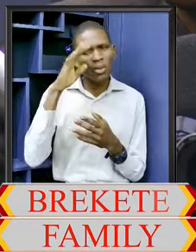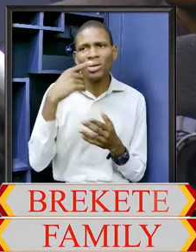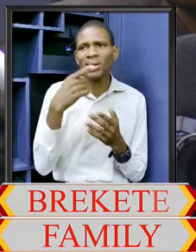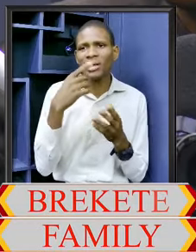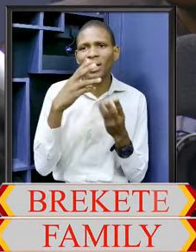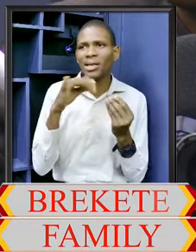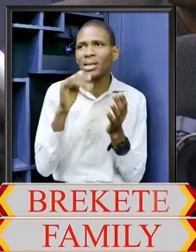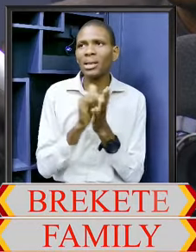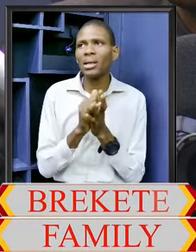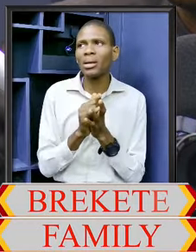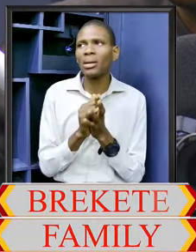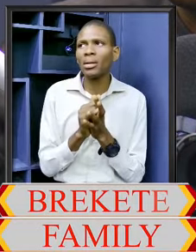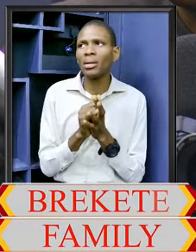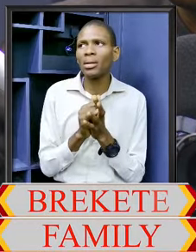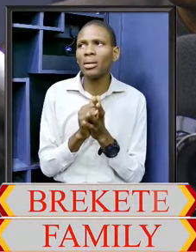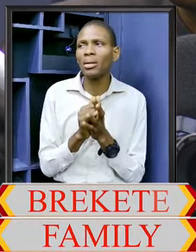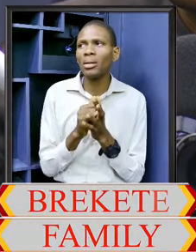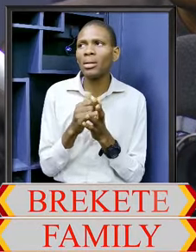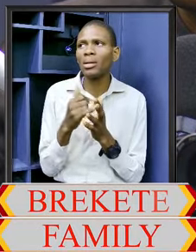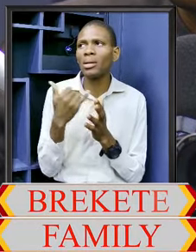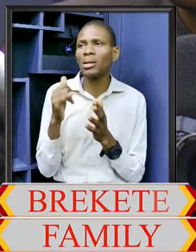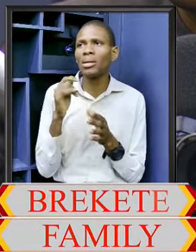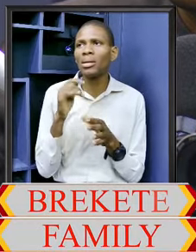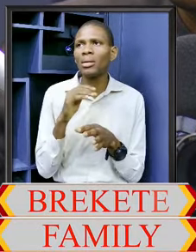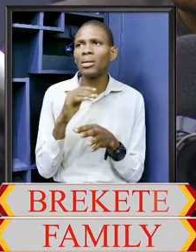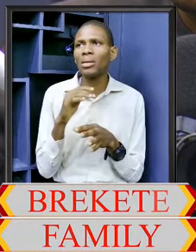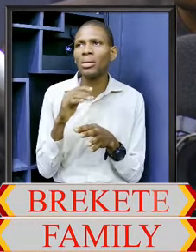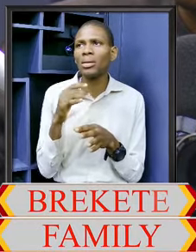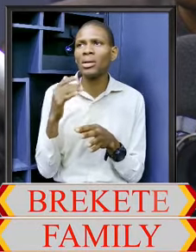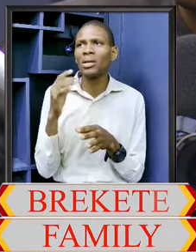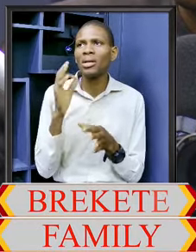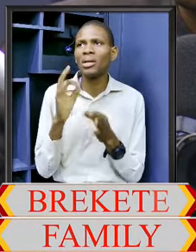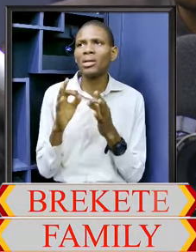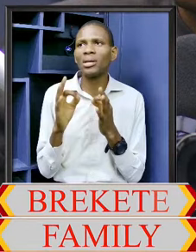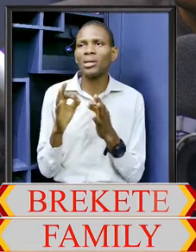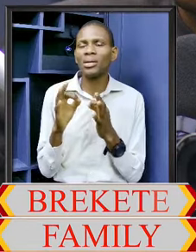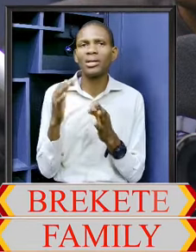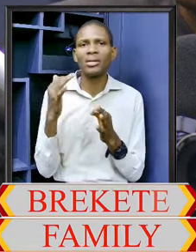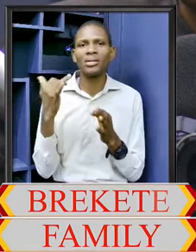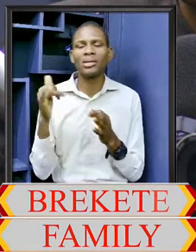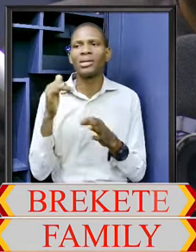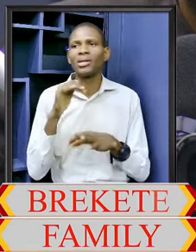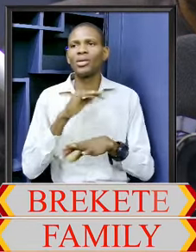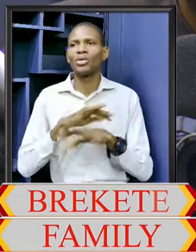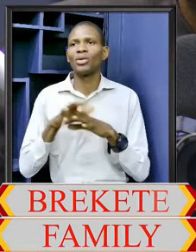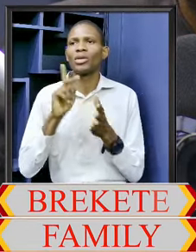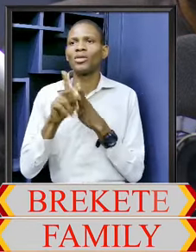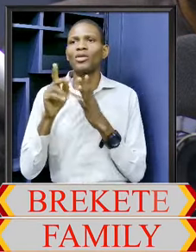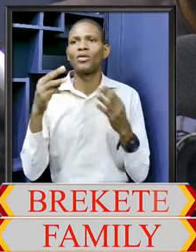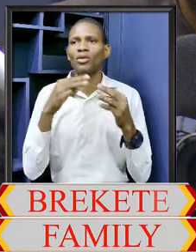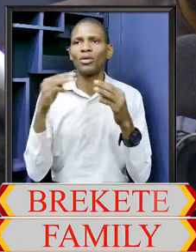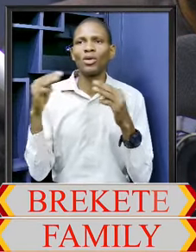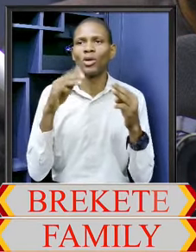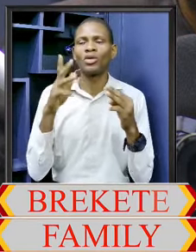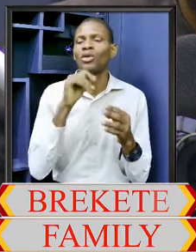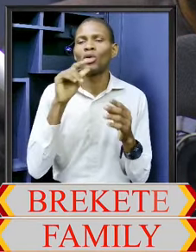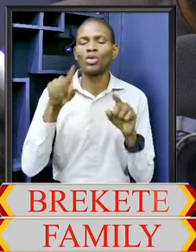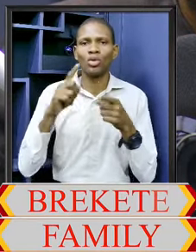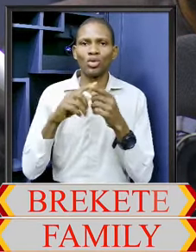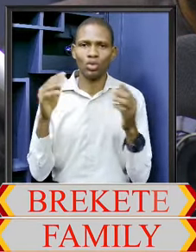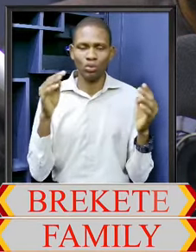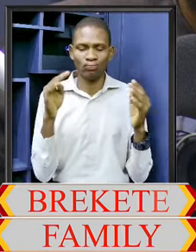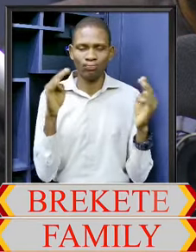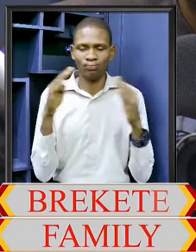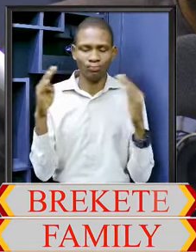Igbo land, they say no, they because they keep person for war. You no go war. And they jimba wa yogo. Okay. So